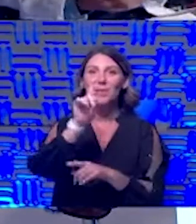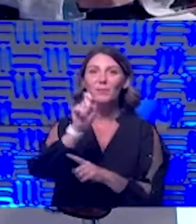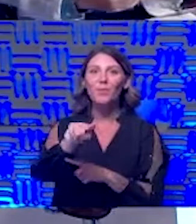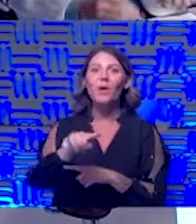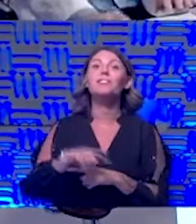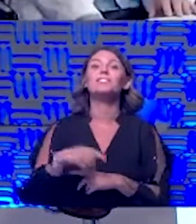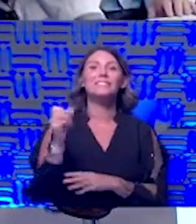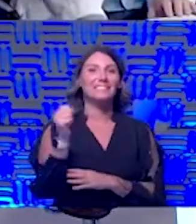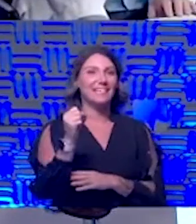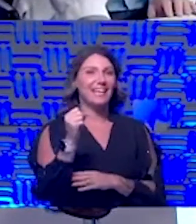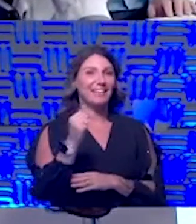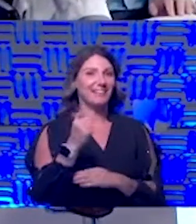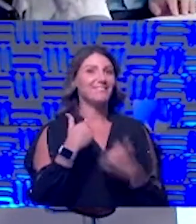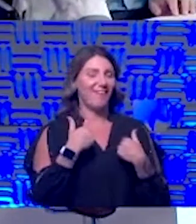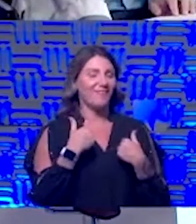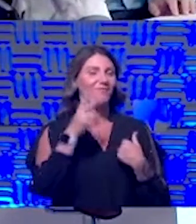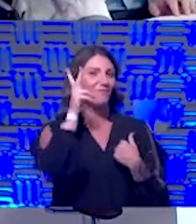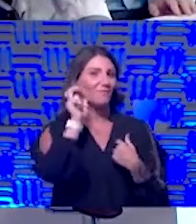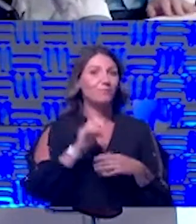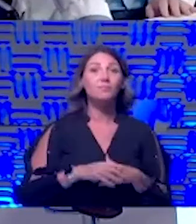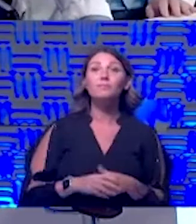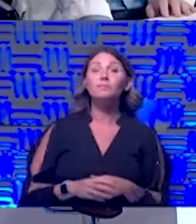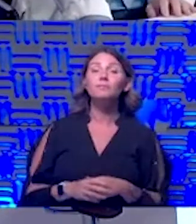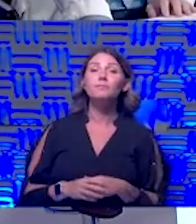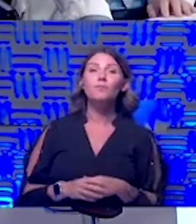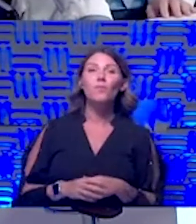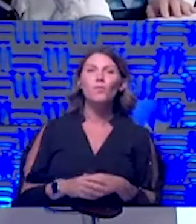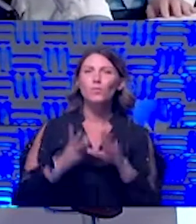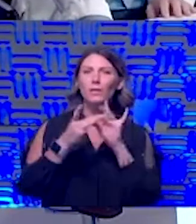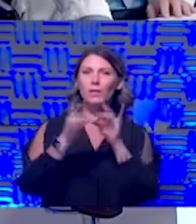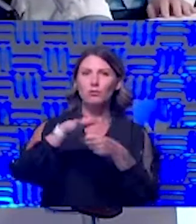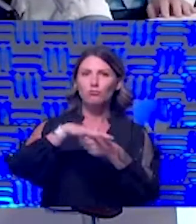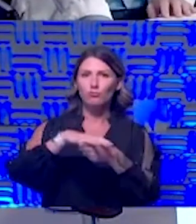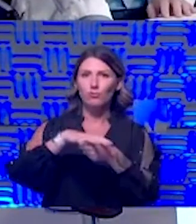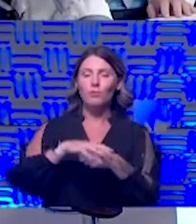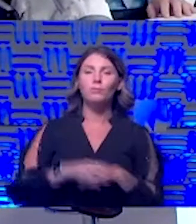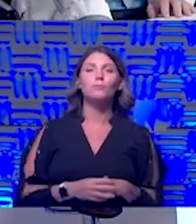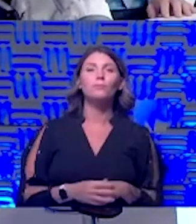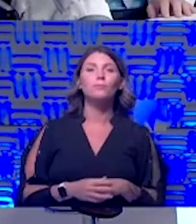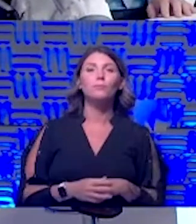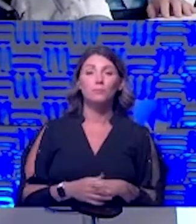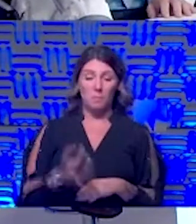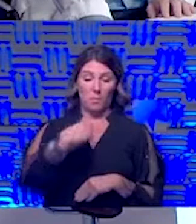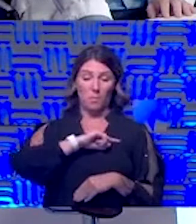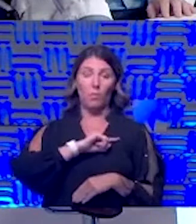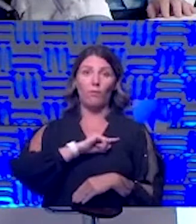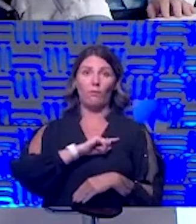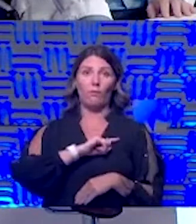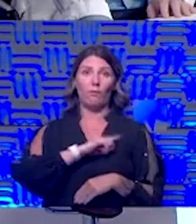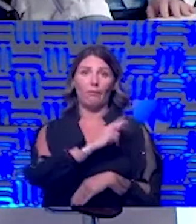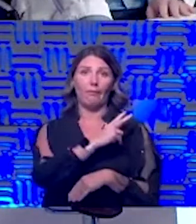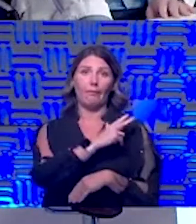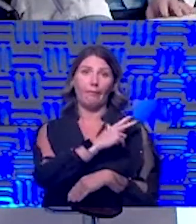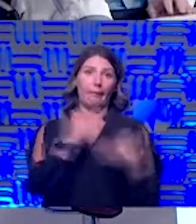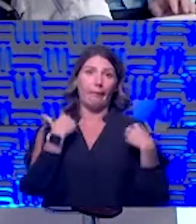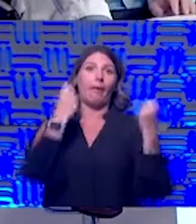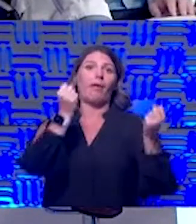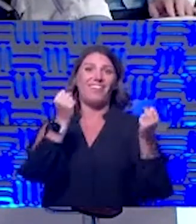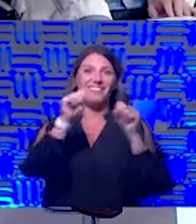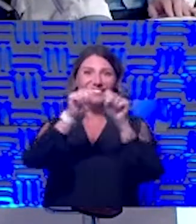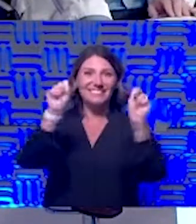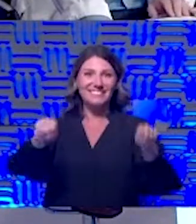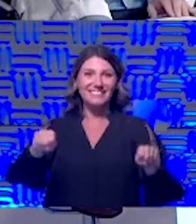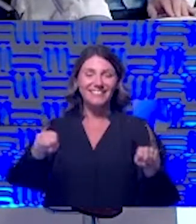the stress. So I'll say this. We at the health system became familiar with